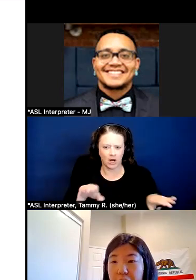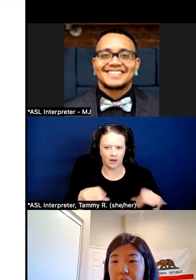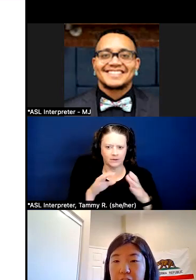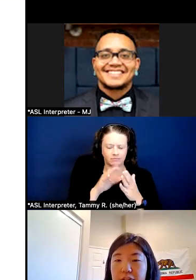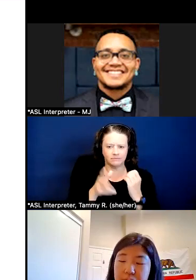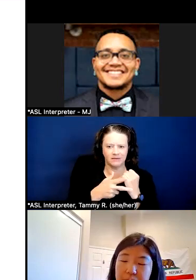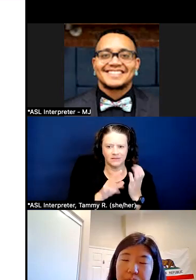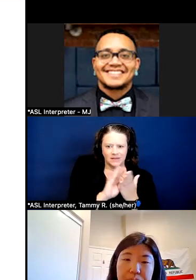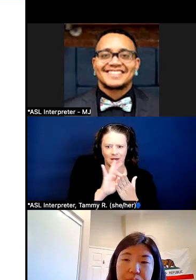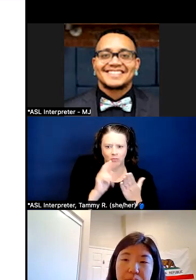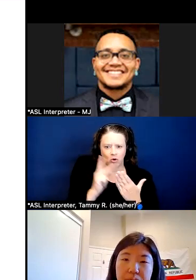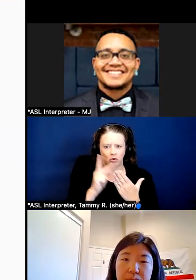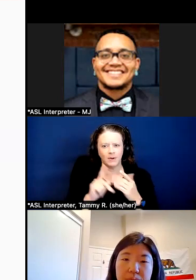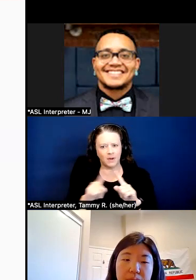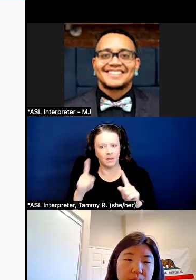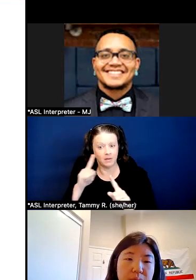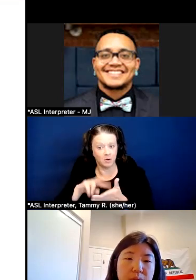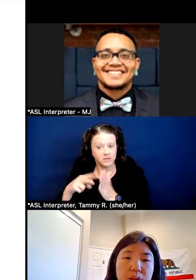for survivors.